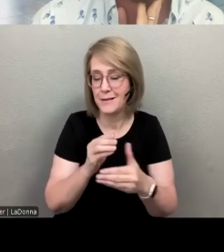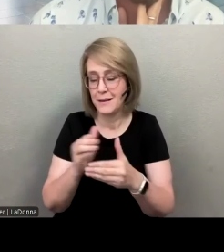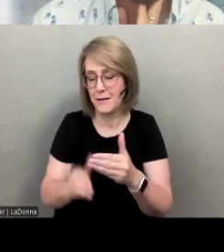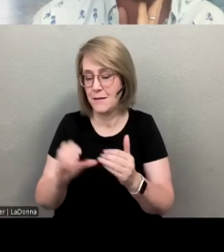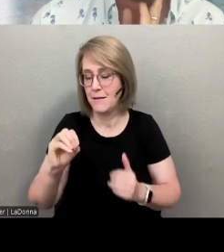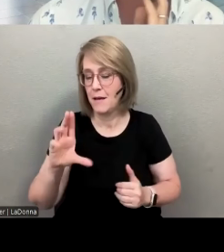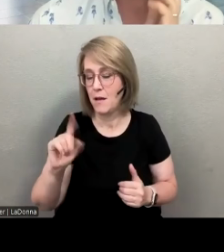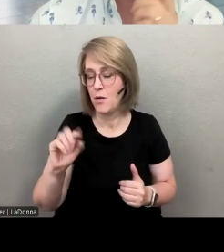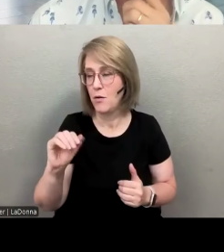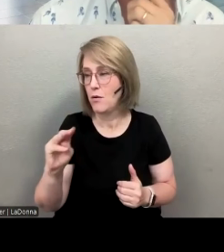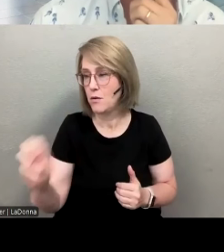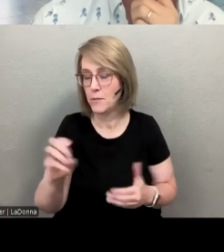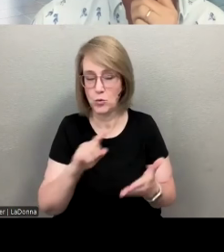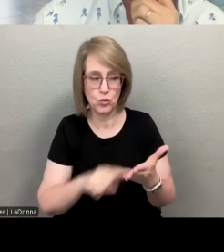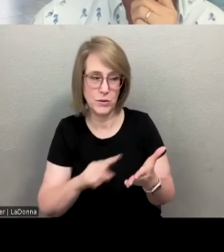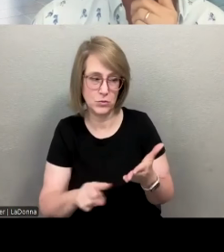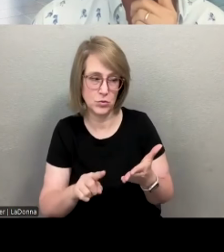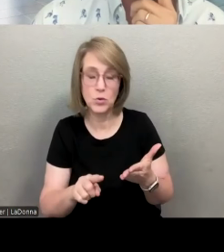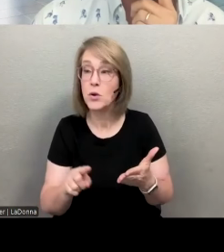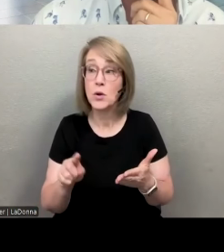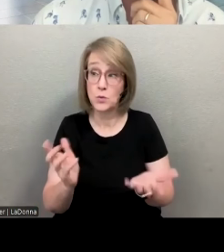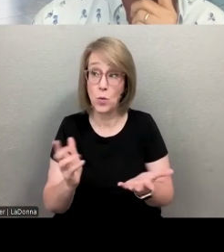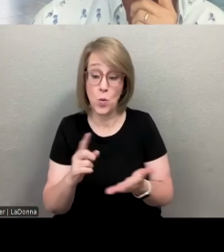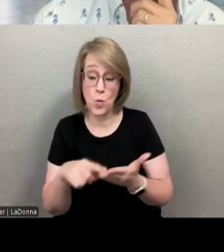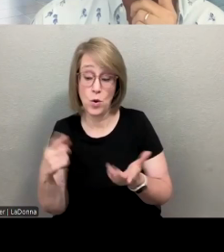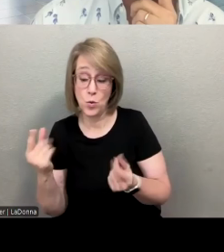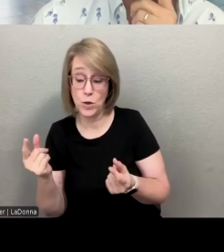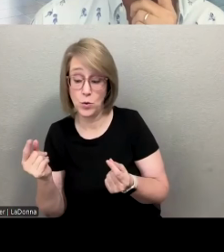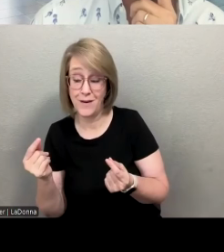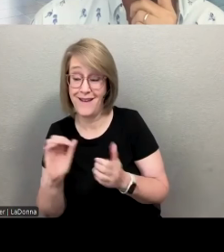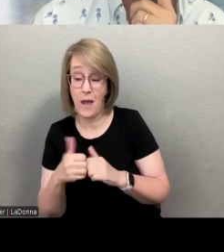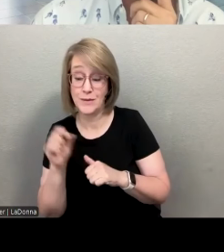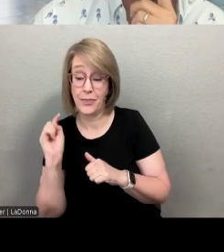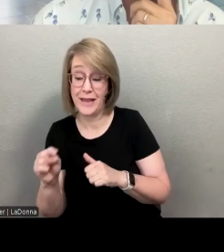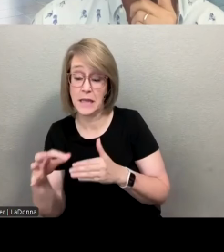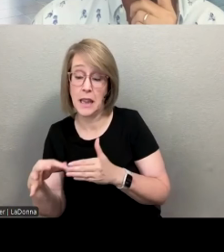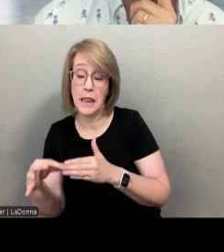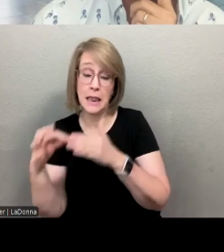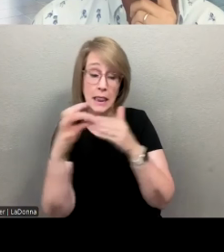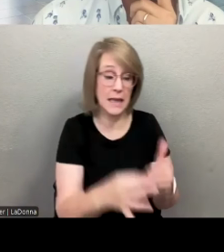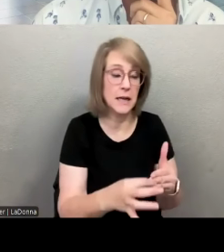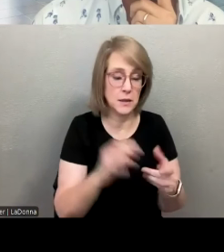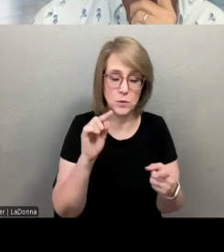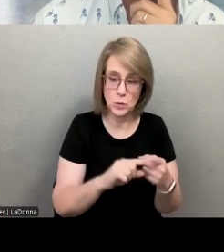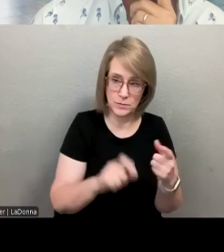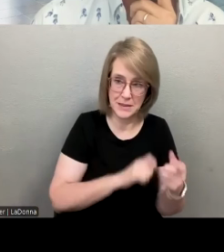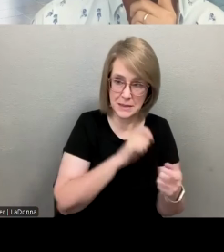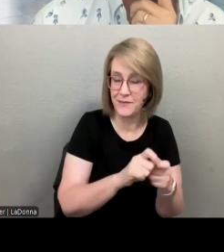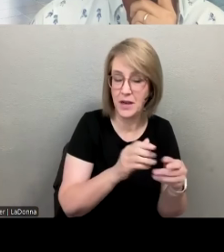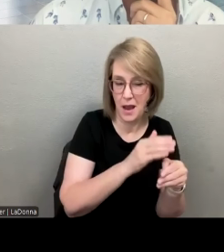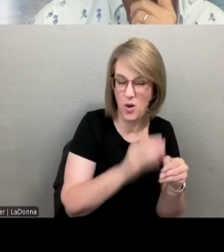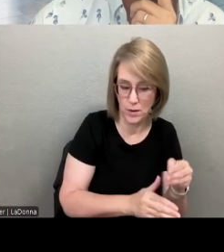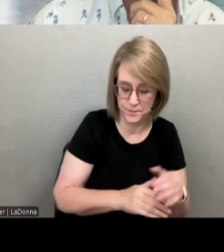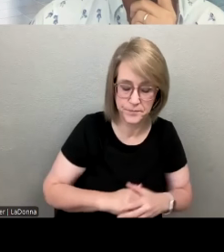we doing and how does it lead to specific types of outcomes? And my hope is, and when we first started writing grants on this stuff